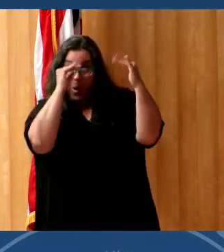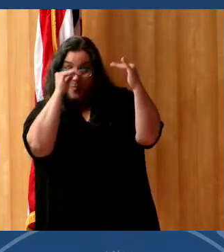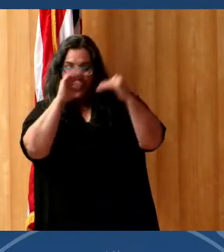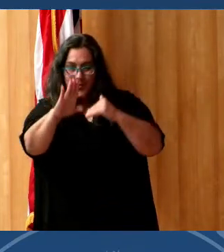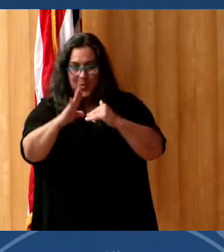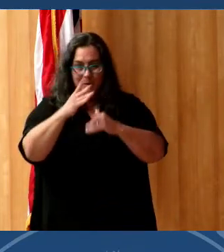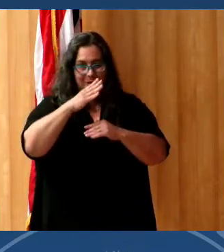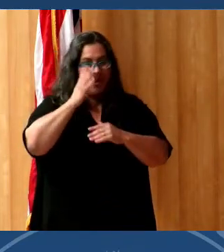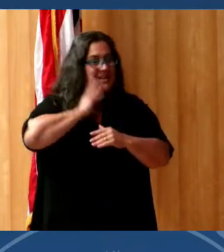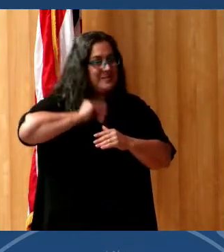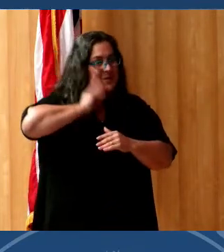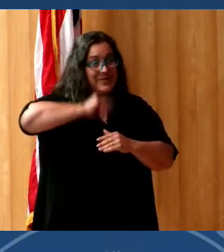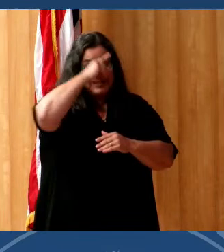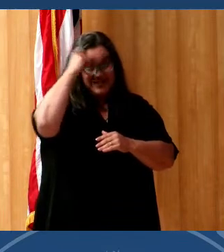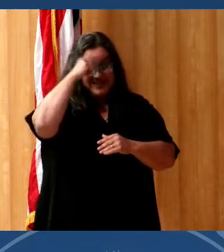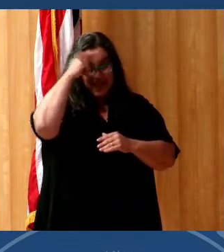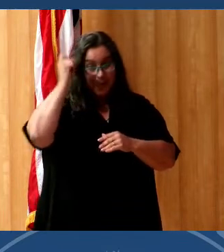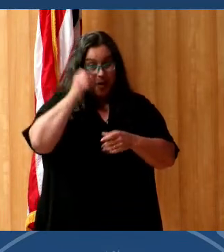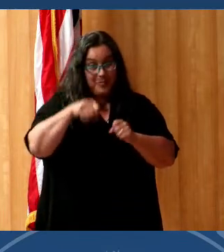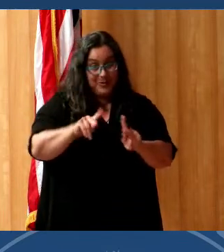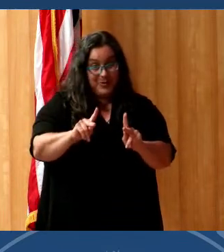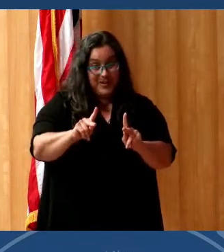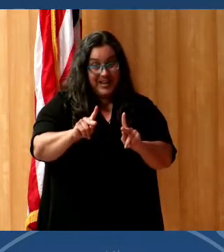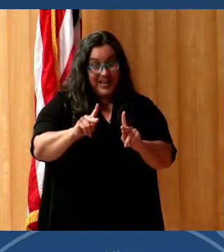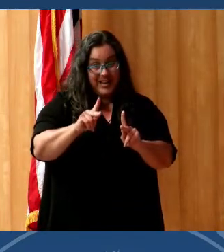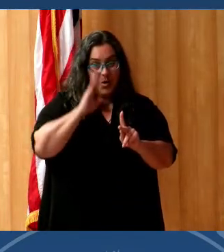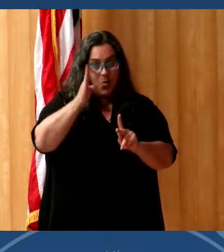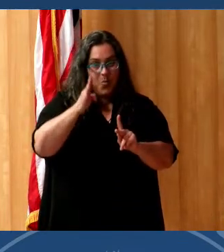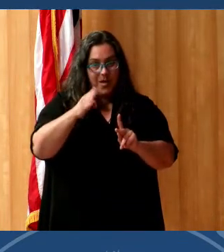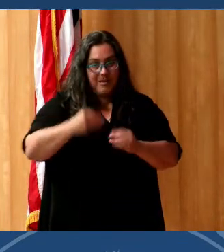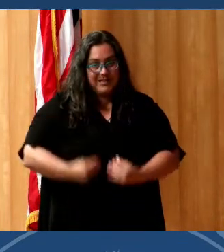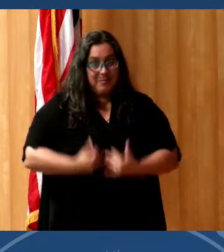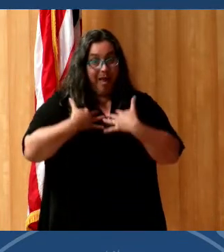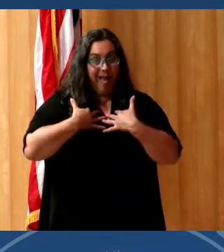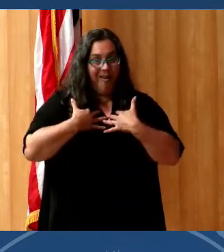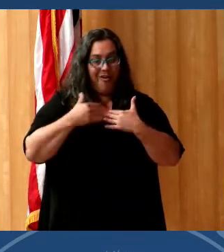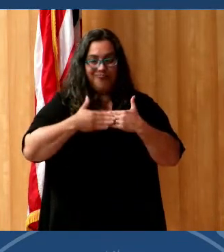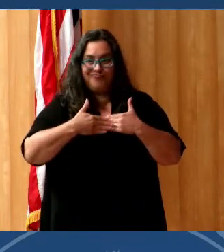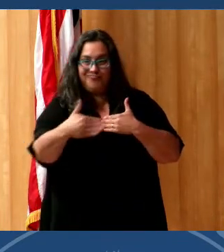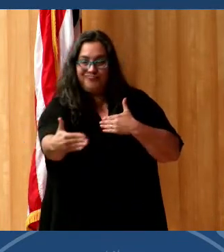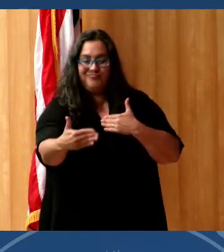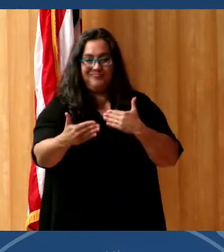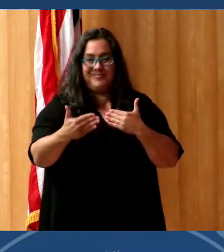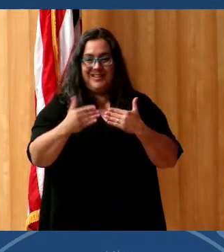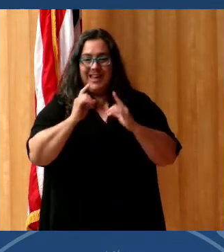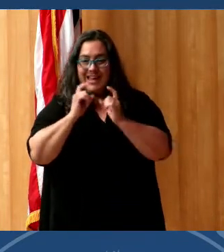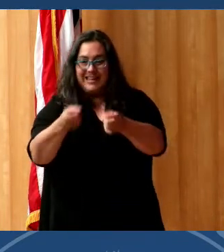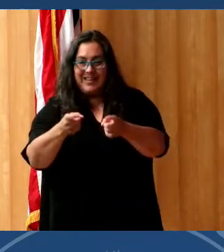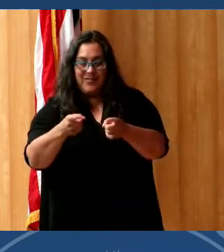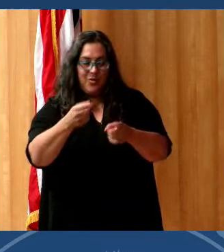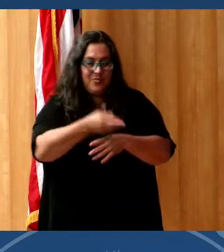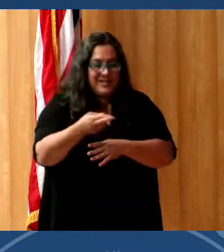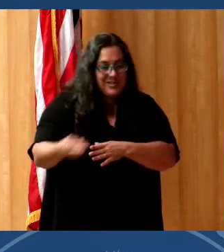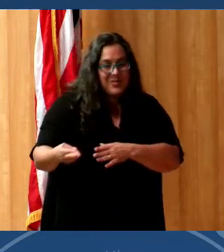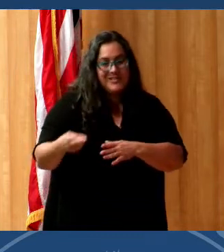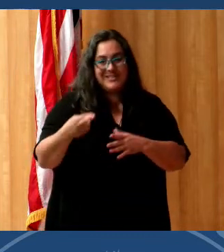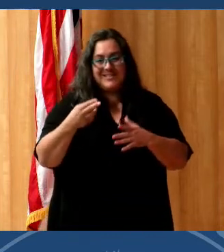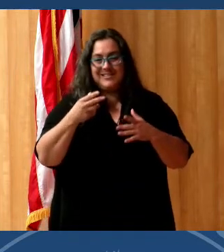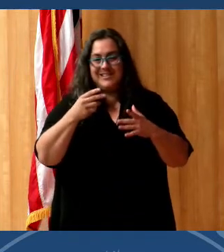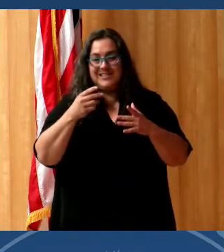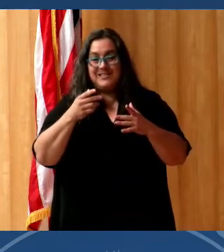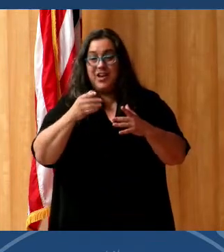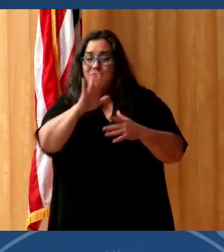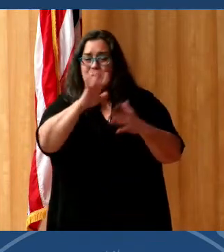to further your career. Hopefully it gave you an opportunity with resources and infrastructure. You expanded